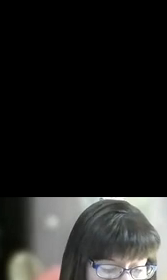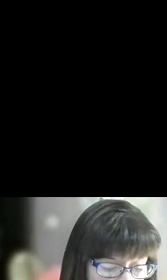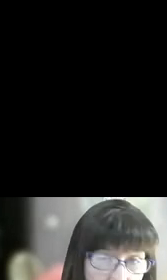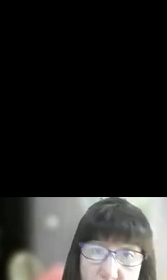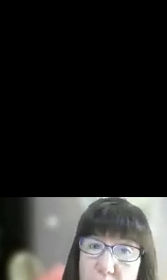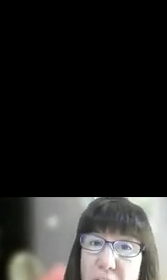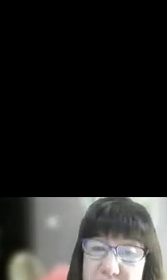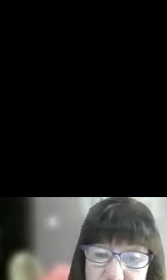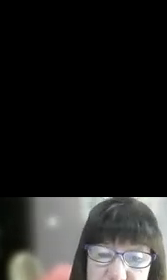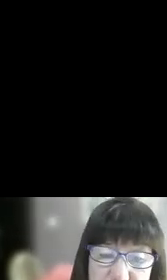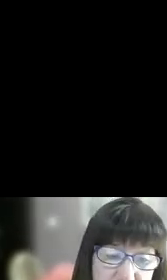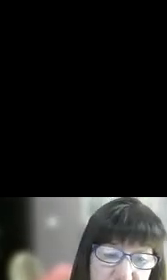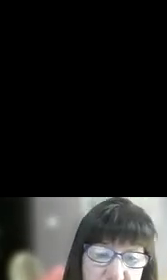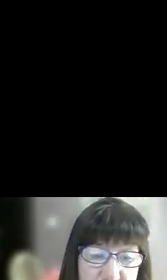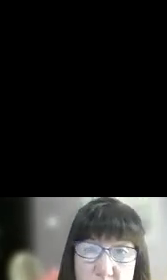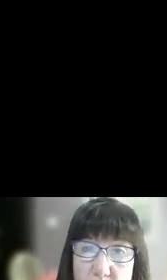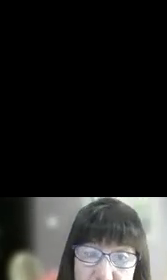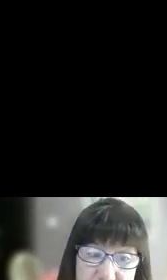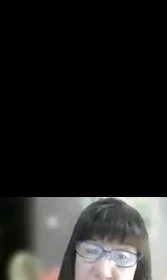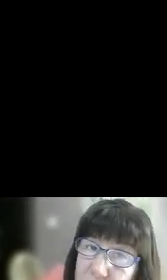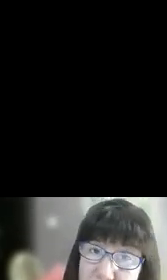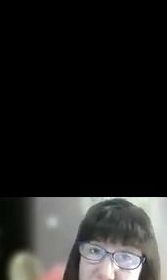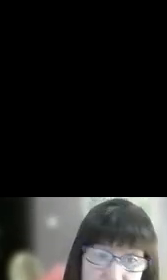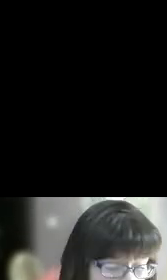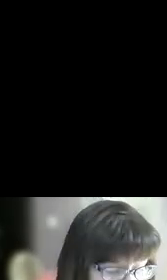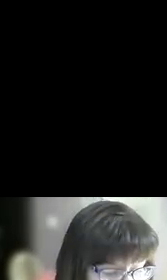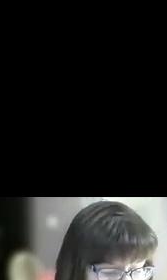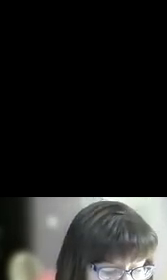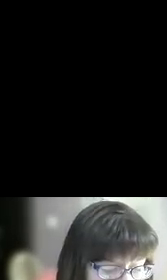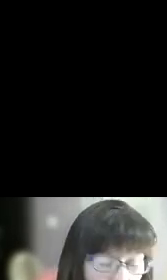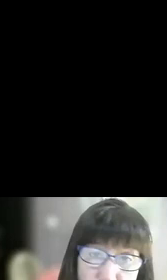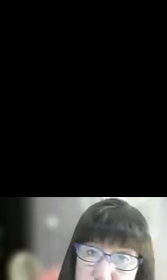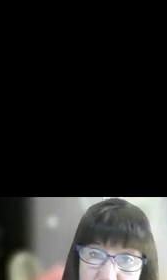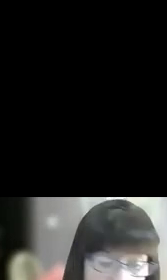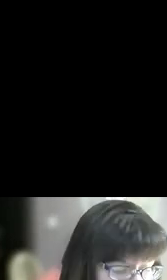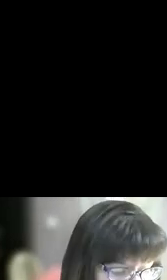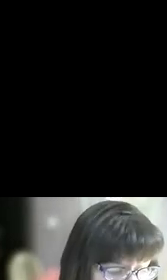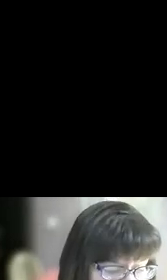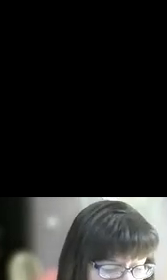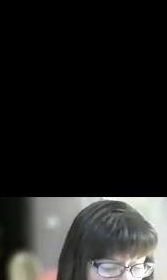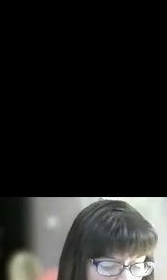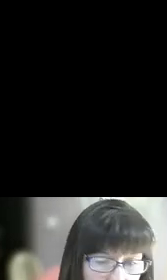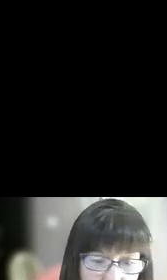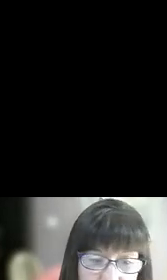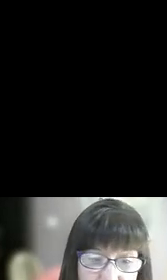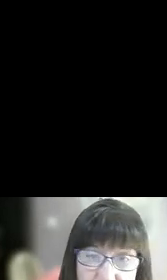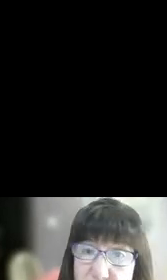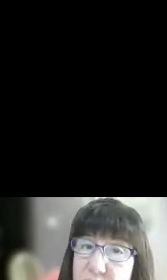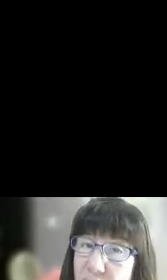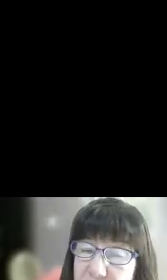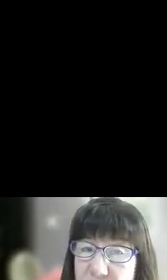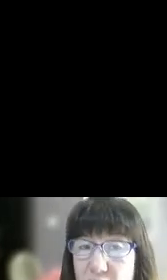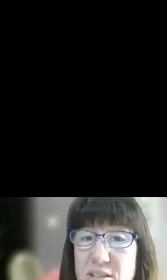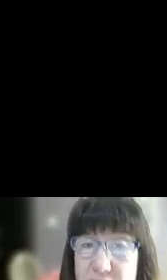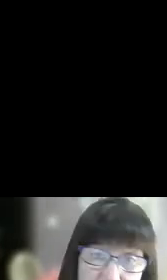us. As you can see on the screen, Welcome Day is coming up next Tuesday. So we hope you're going to join us on Tuesday, September 7th for